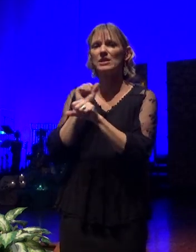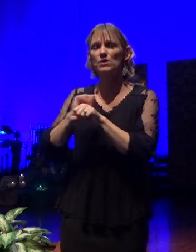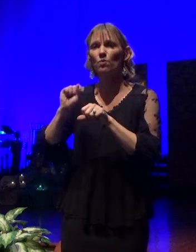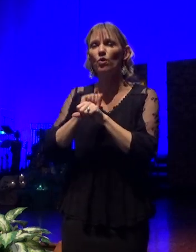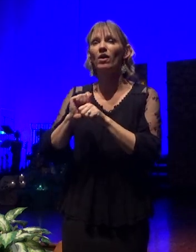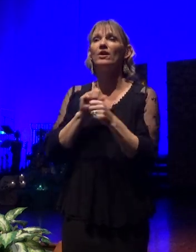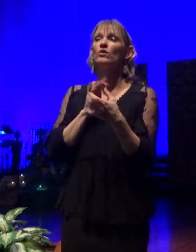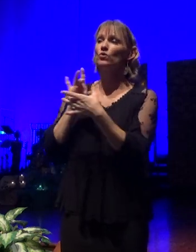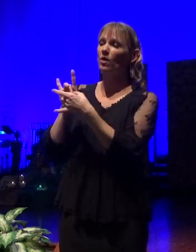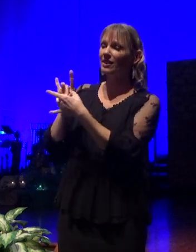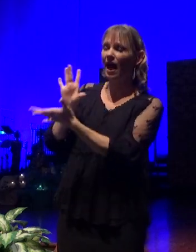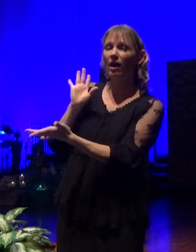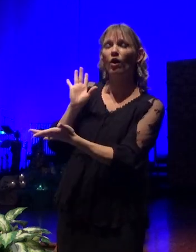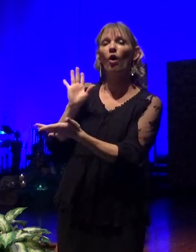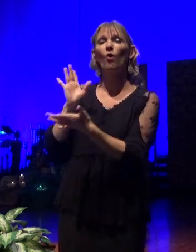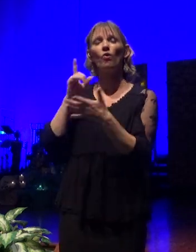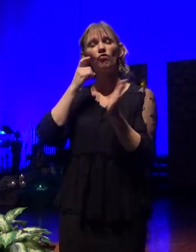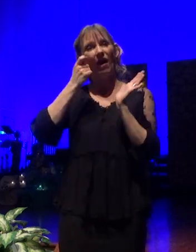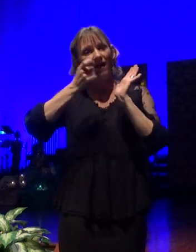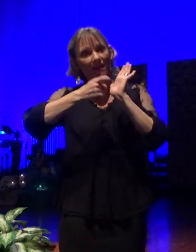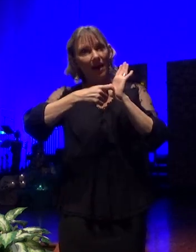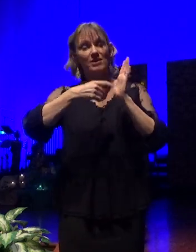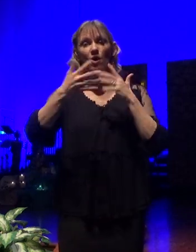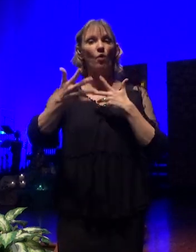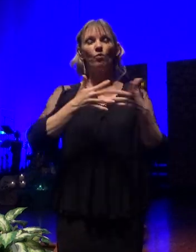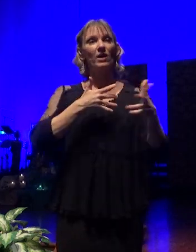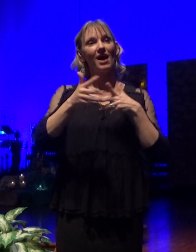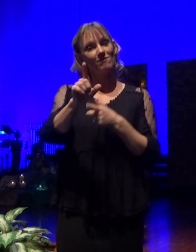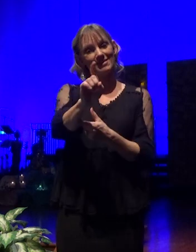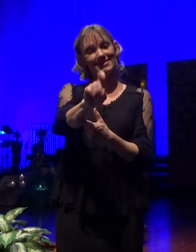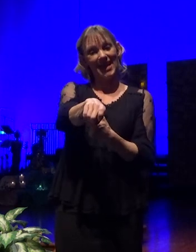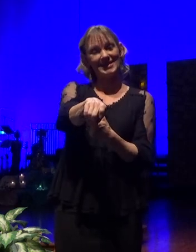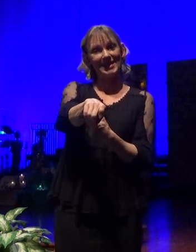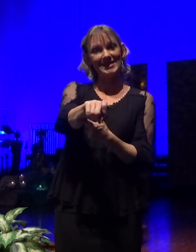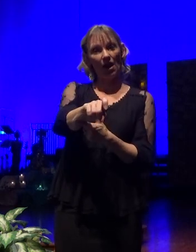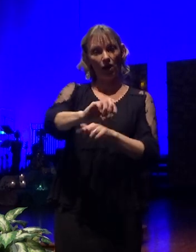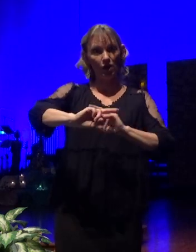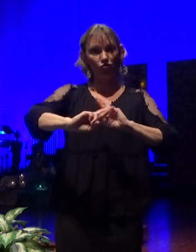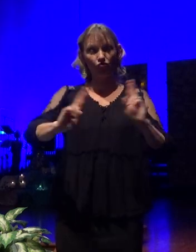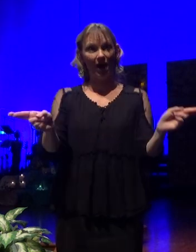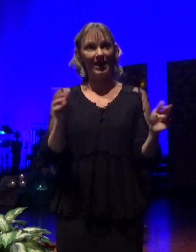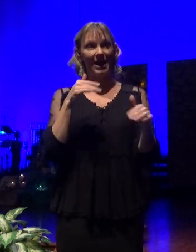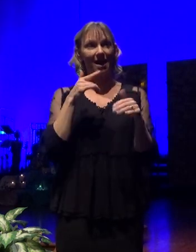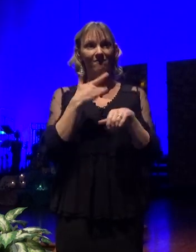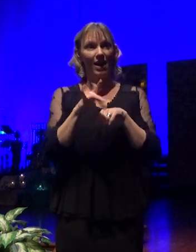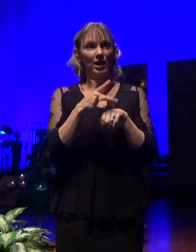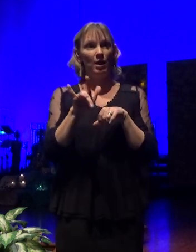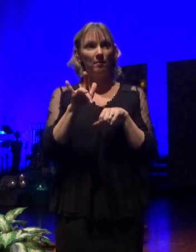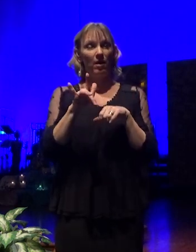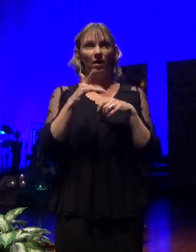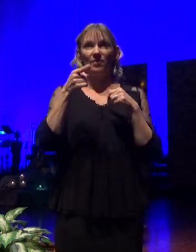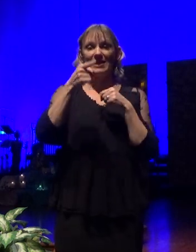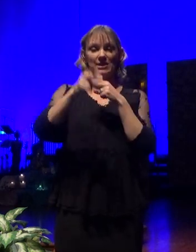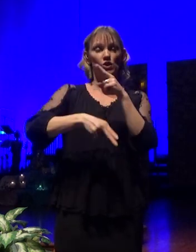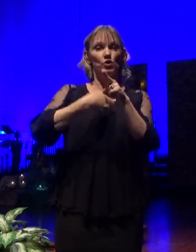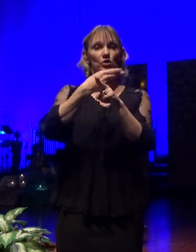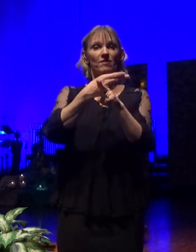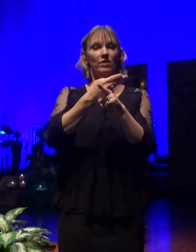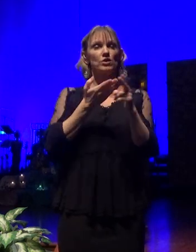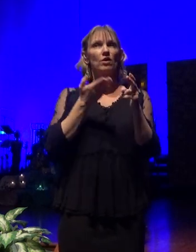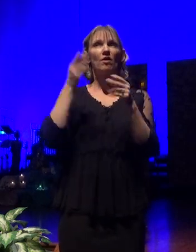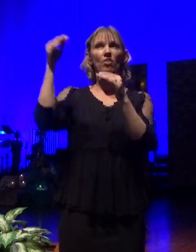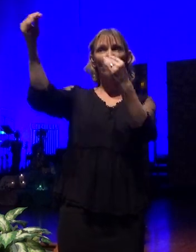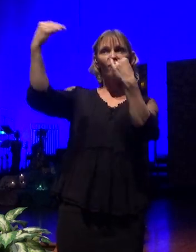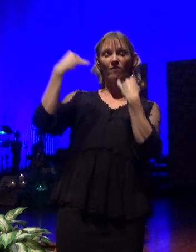and to recognize that whatever is necessary is available in this universe through that flow for us